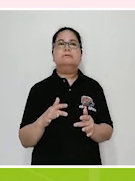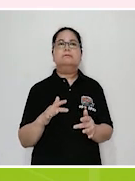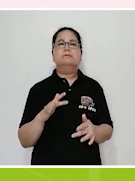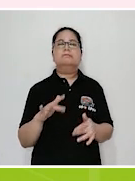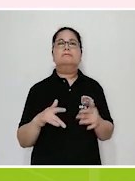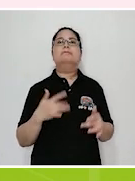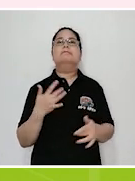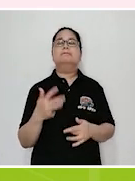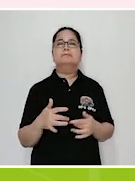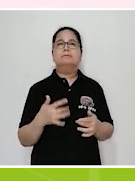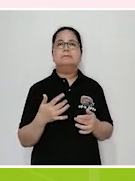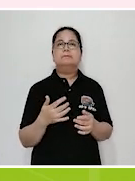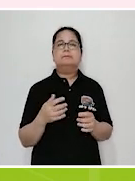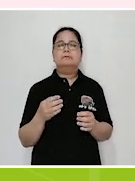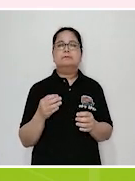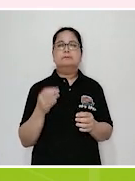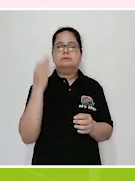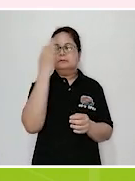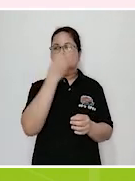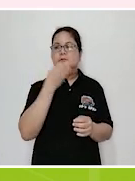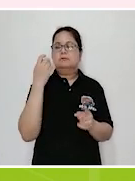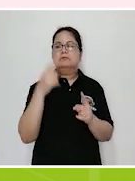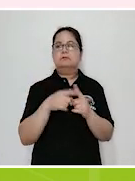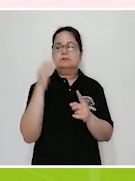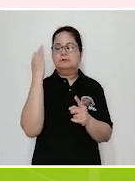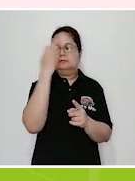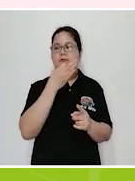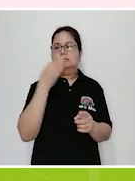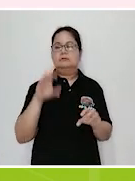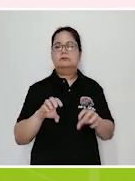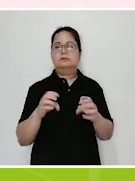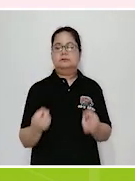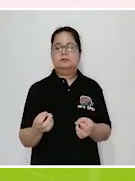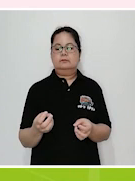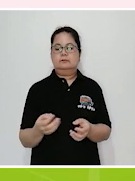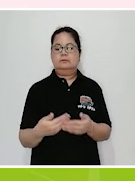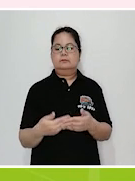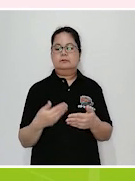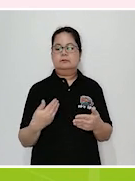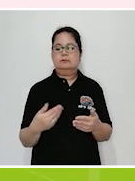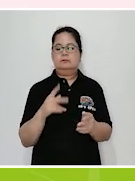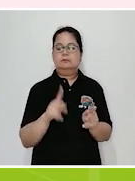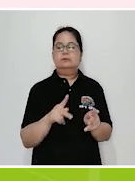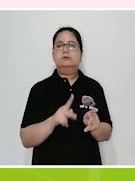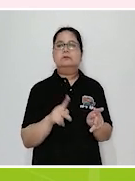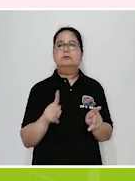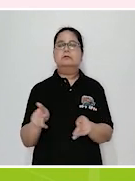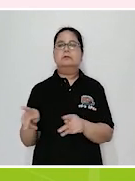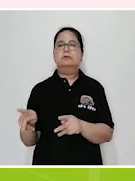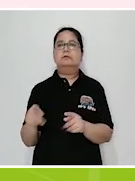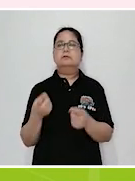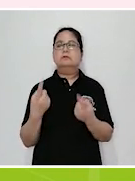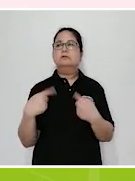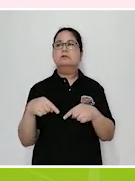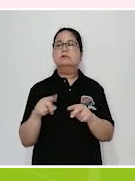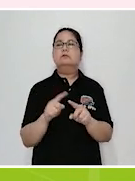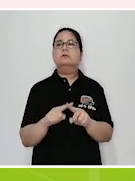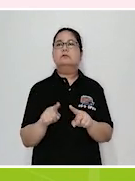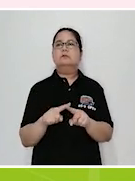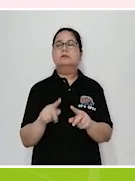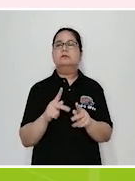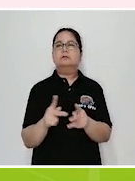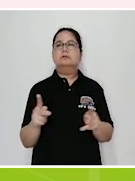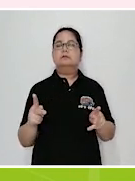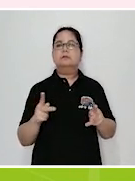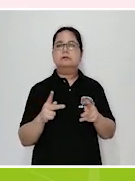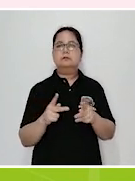have face-to-face classes. Before this day comes, they already plan of going to different places that